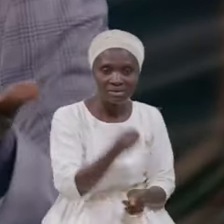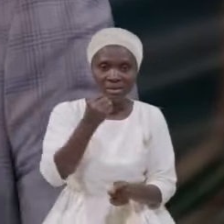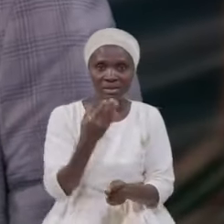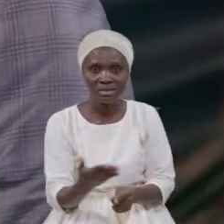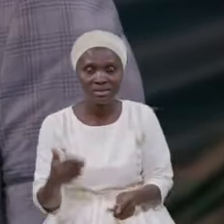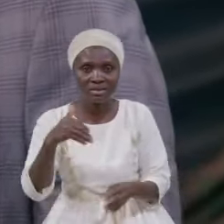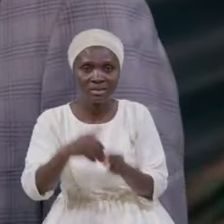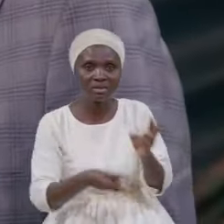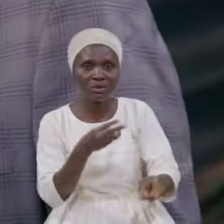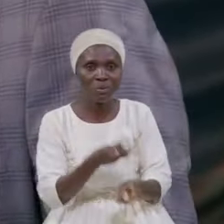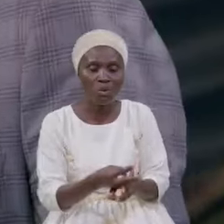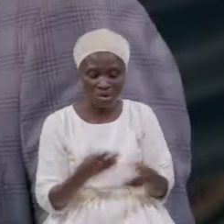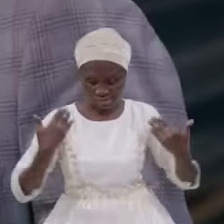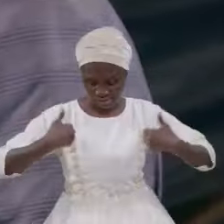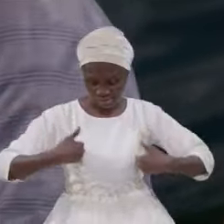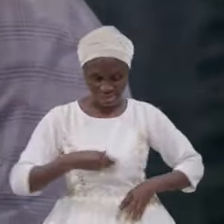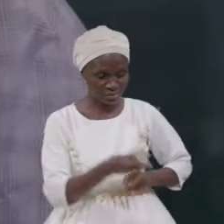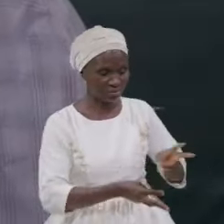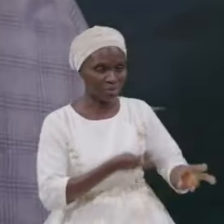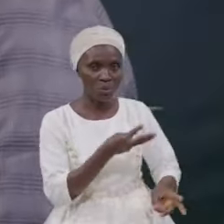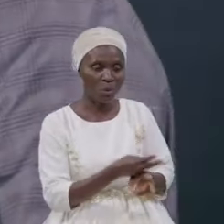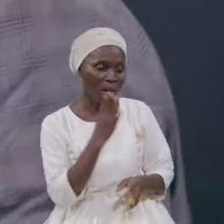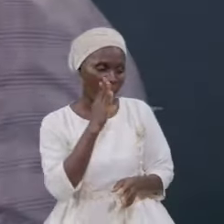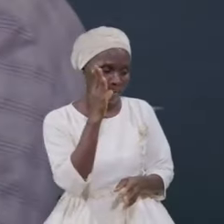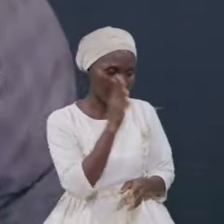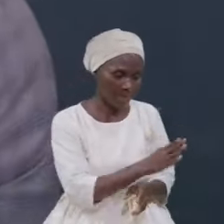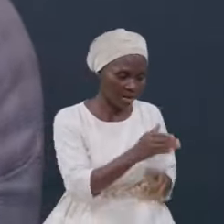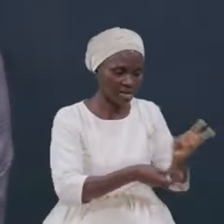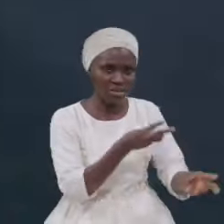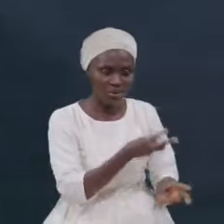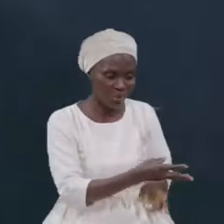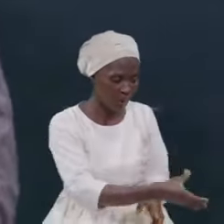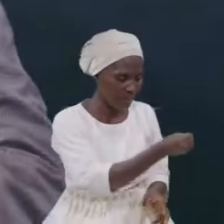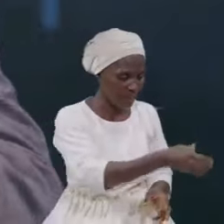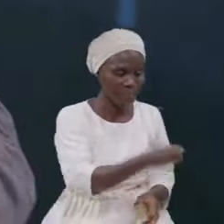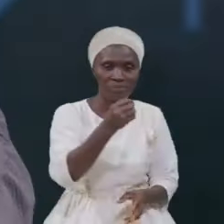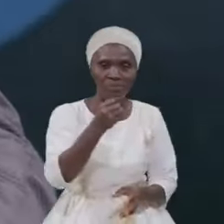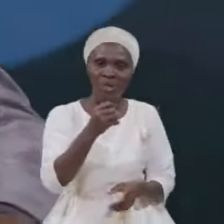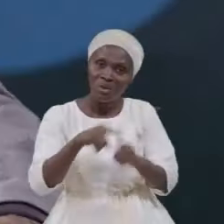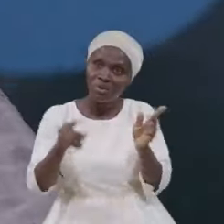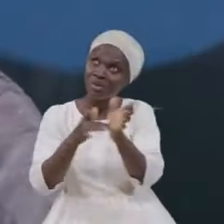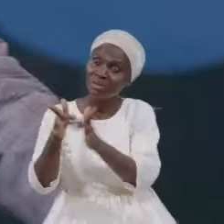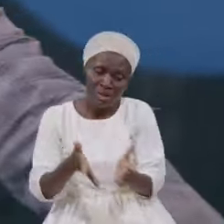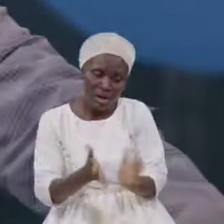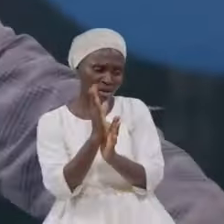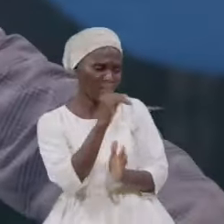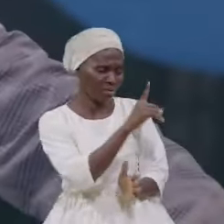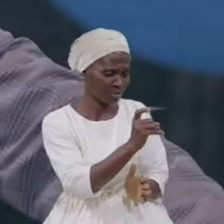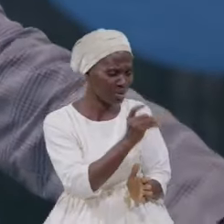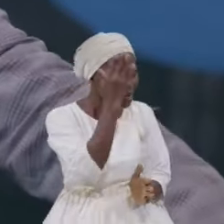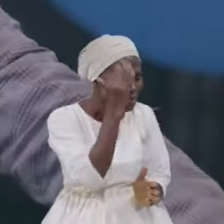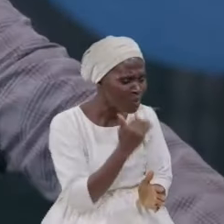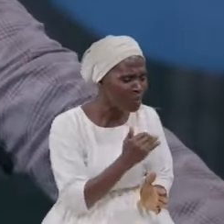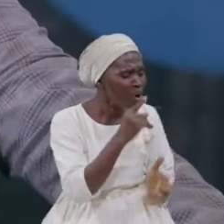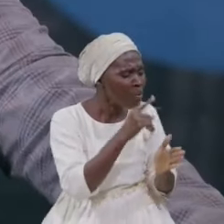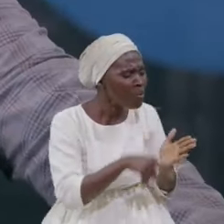Jesus is saying, what do you need that for? Drop all that and follow me, because a great mansion is waiting for